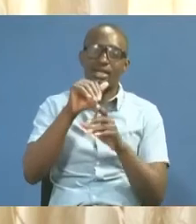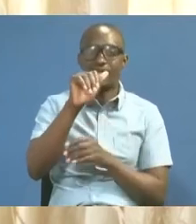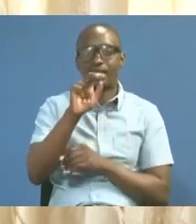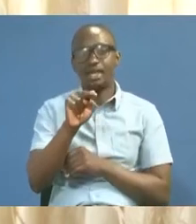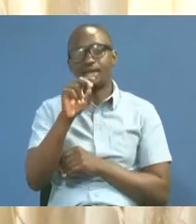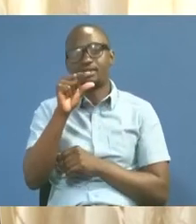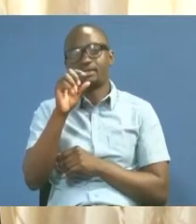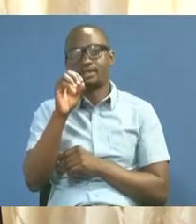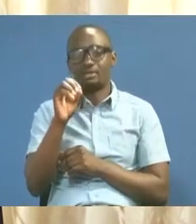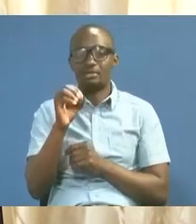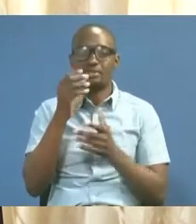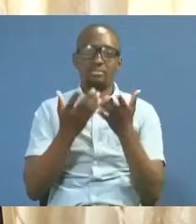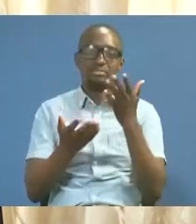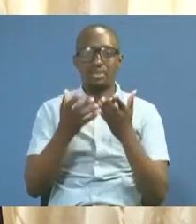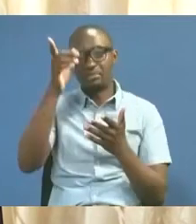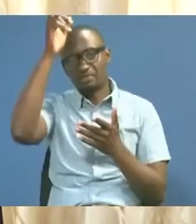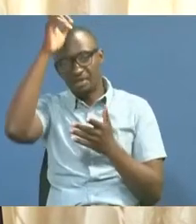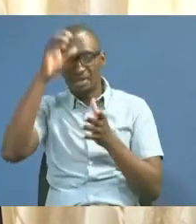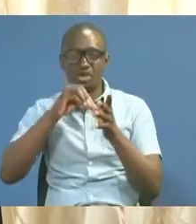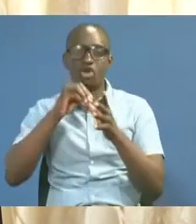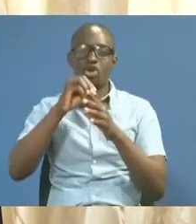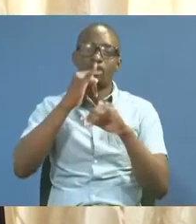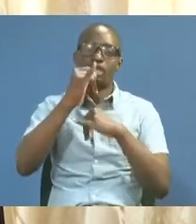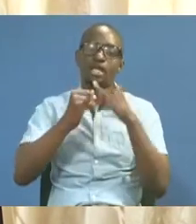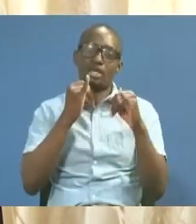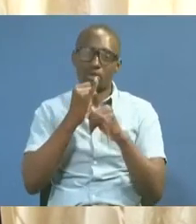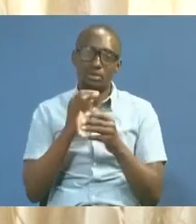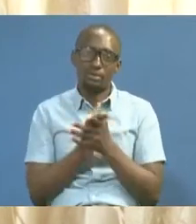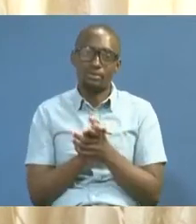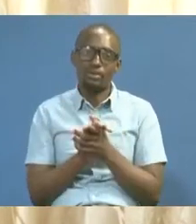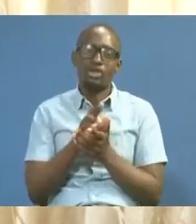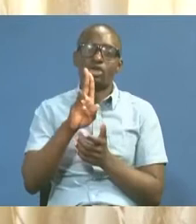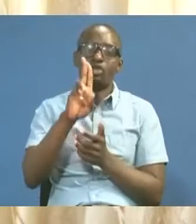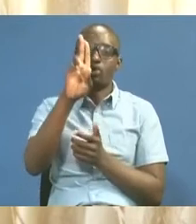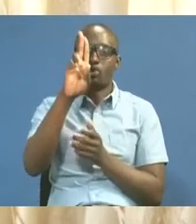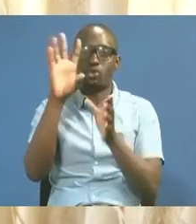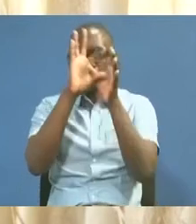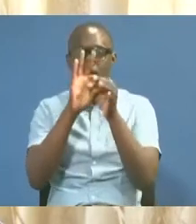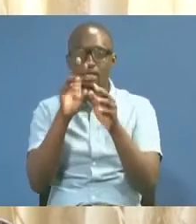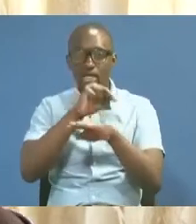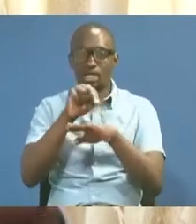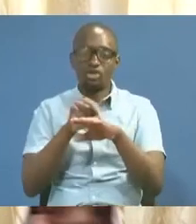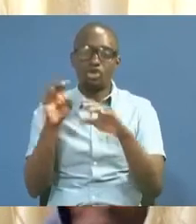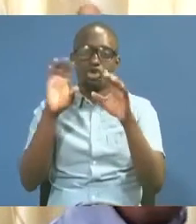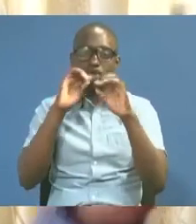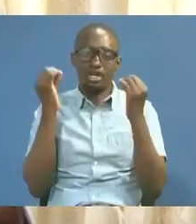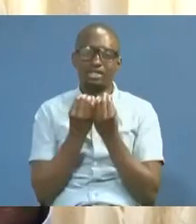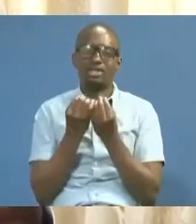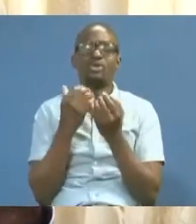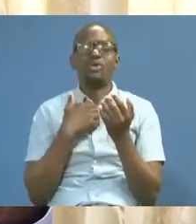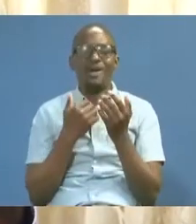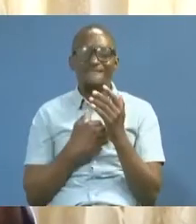NGOs, be they local or international, UN organizations. So you have a whole